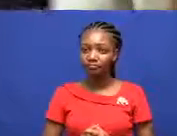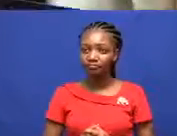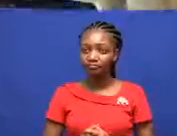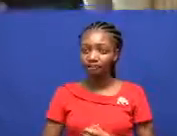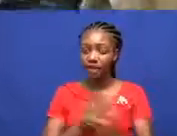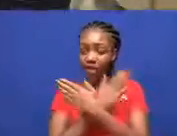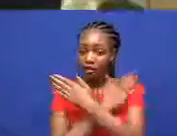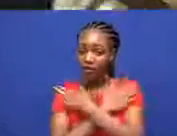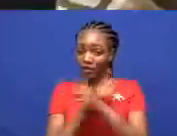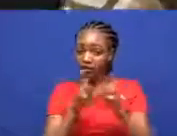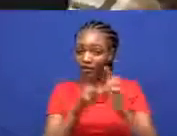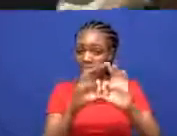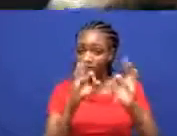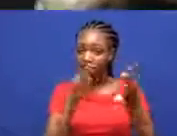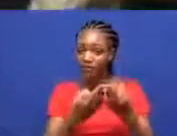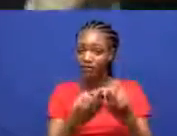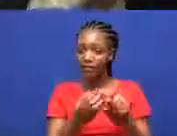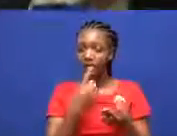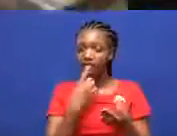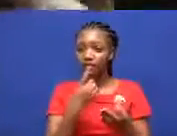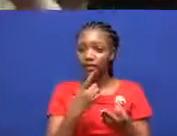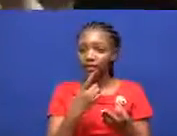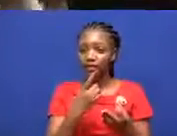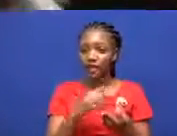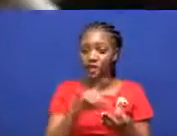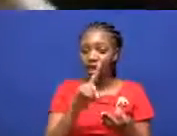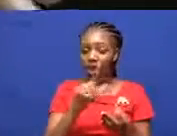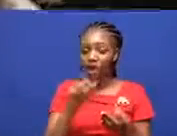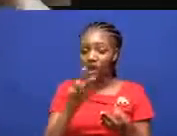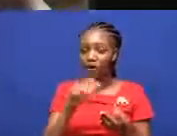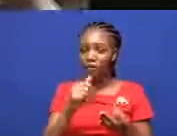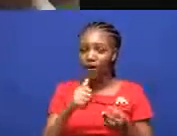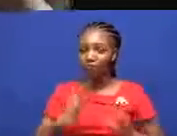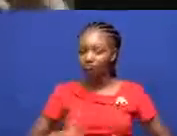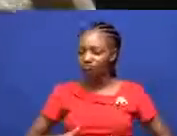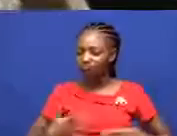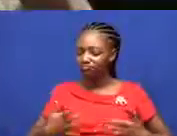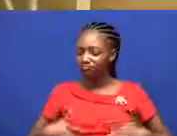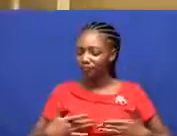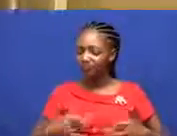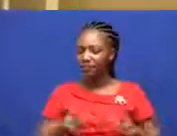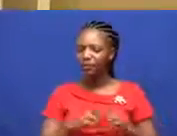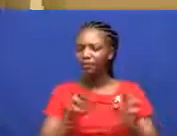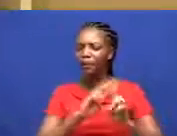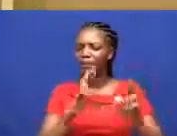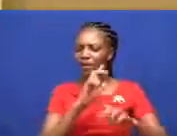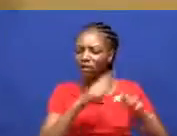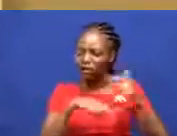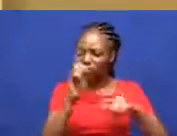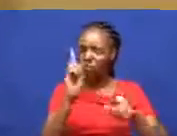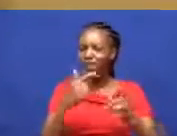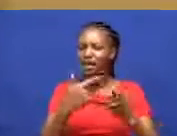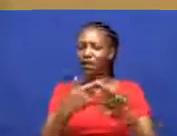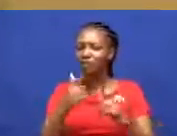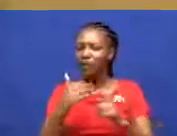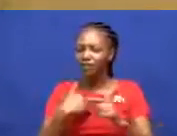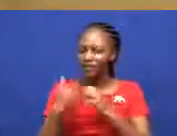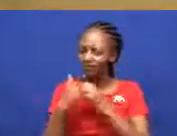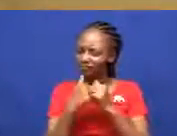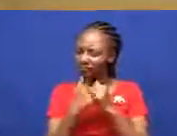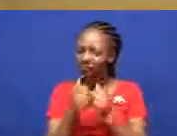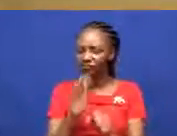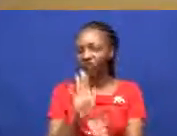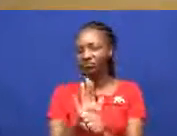Friends and family have described Skylar as cheerful and a go-getter. Despite going through thick and thin